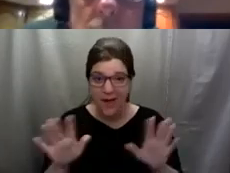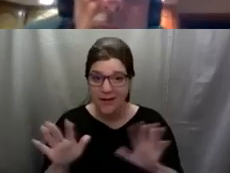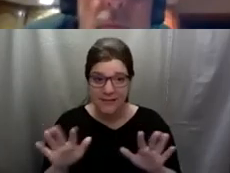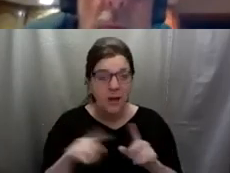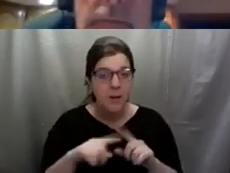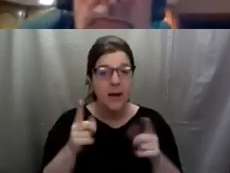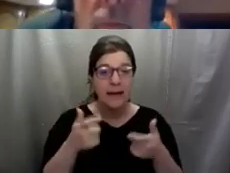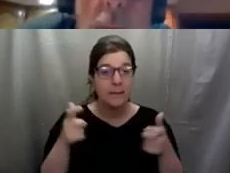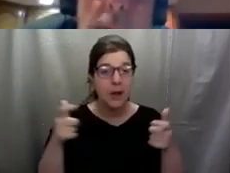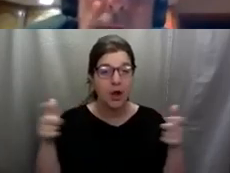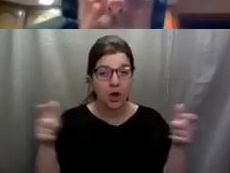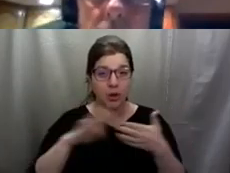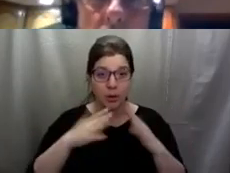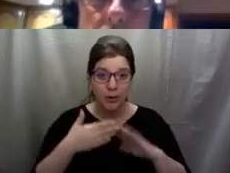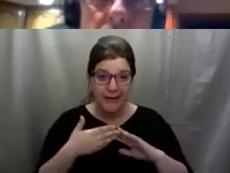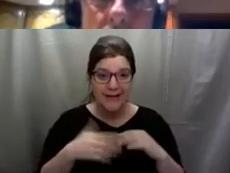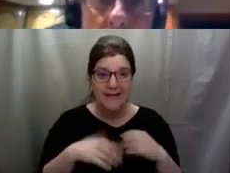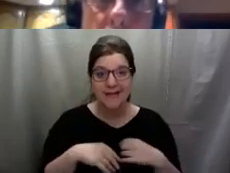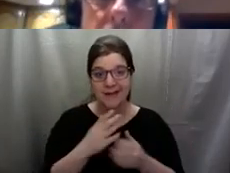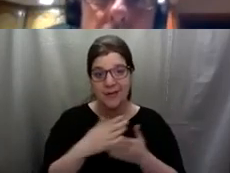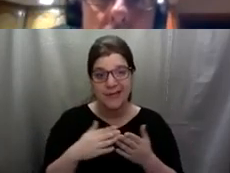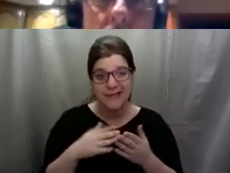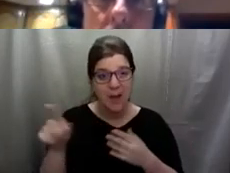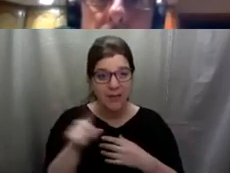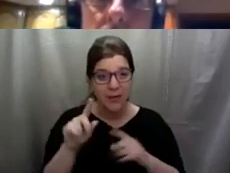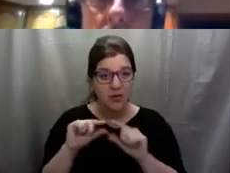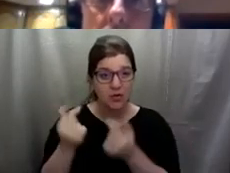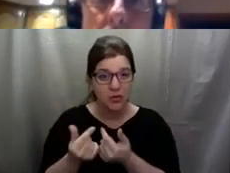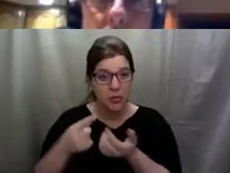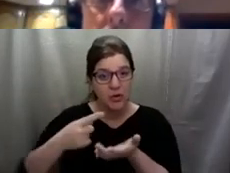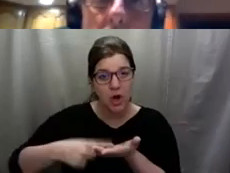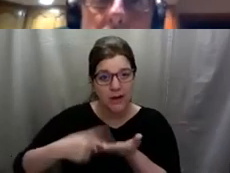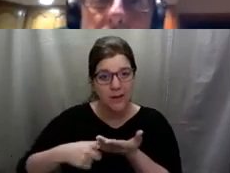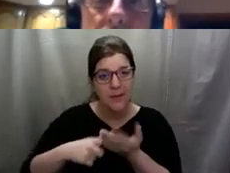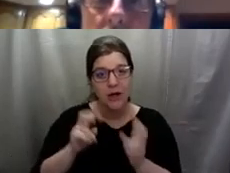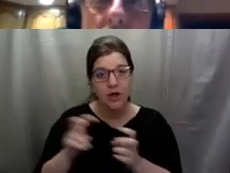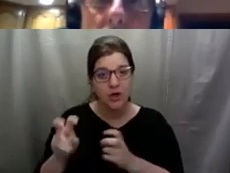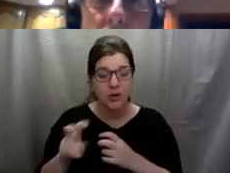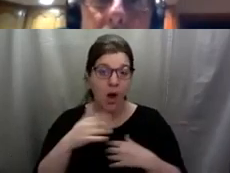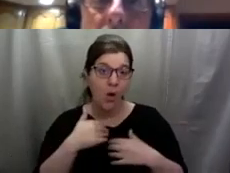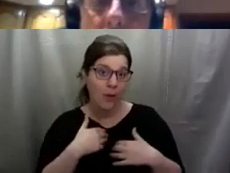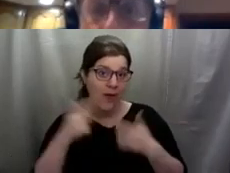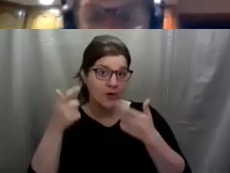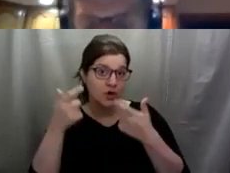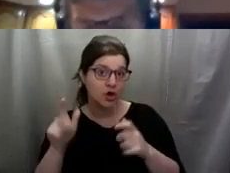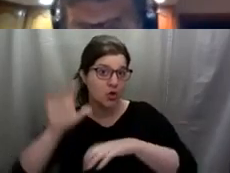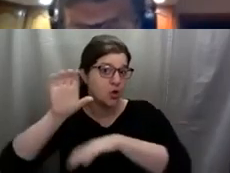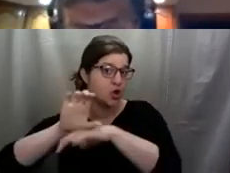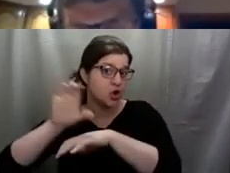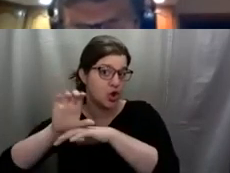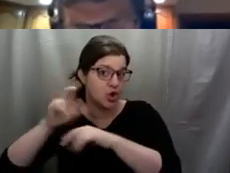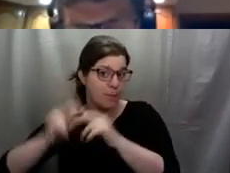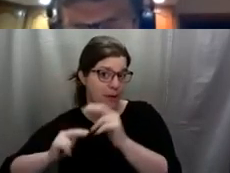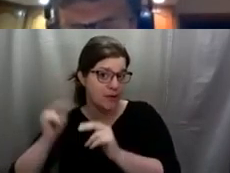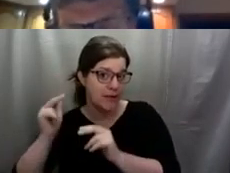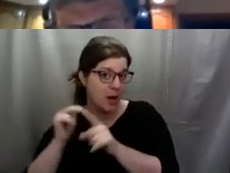bigger community where some of the group was talking about like, you know, issues with, well, we have this big church now, we're kind of,